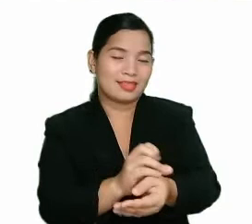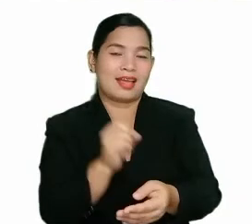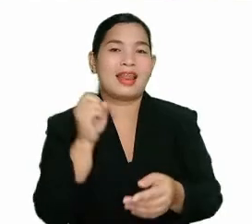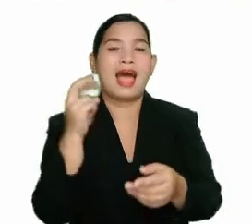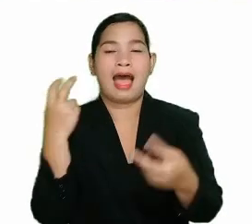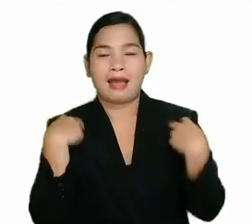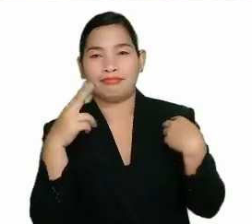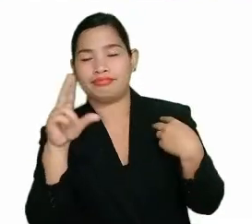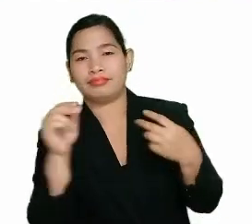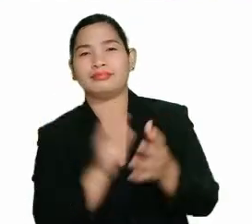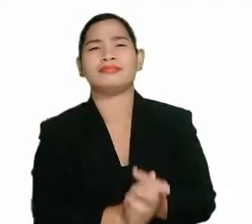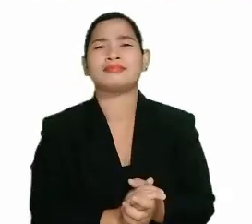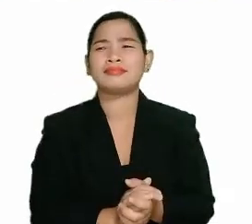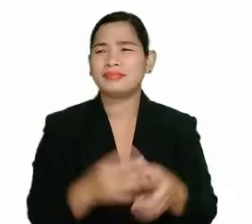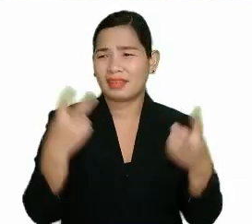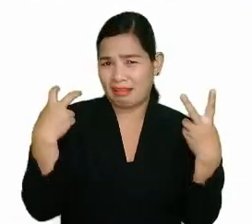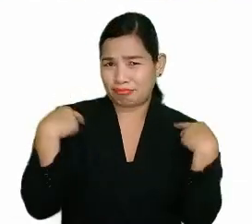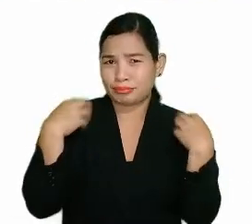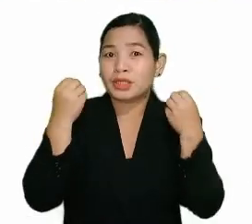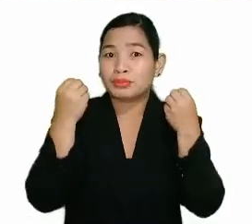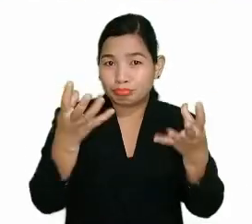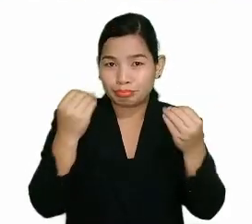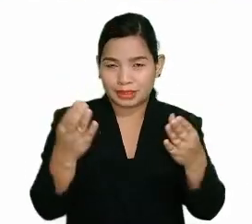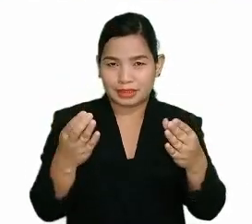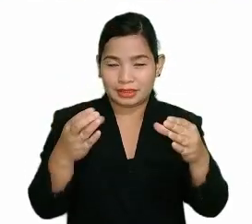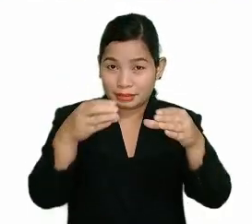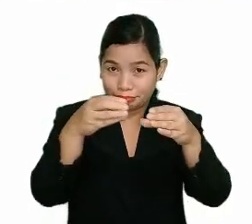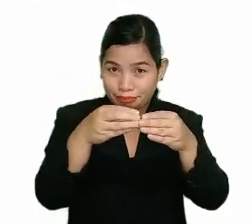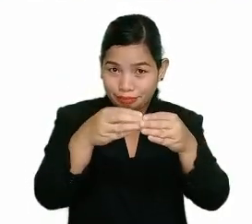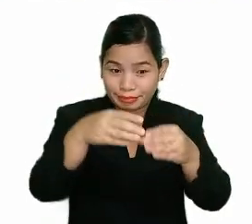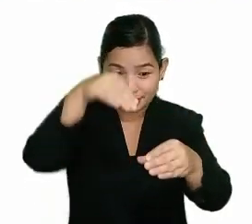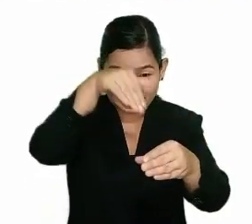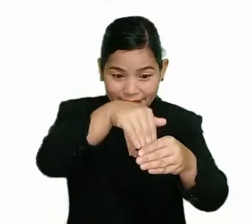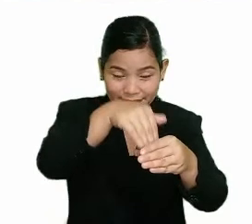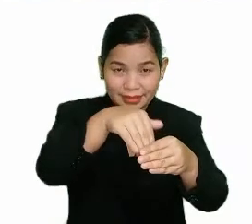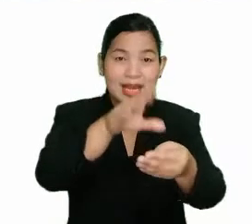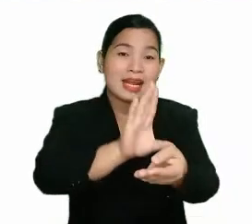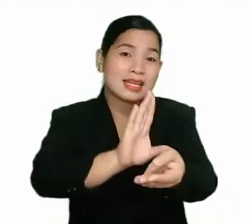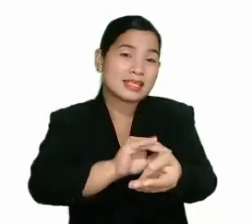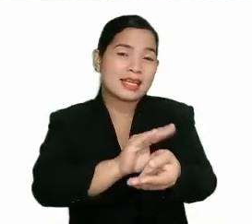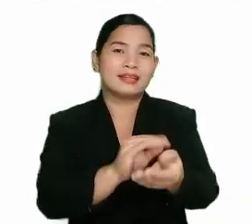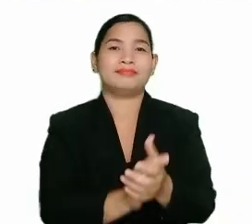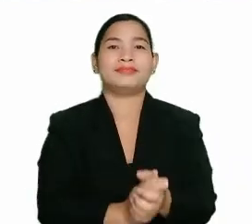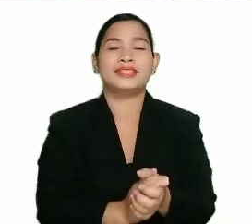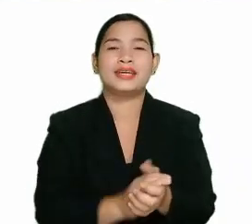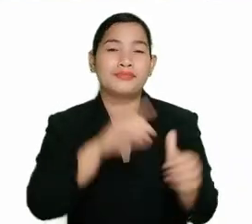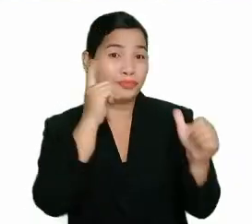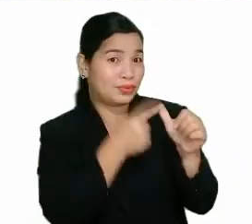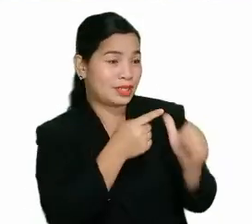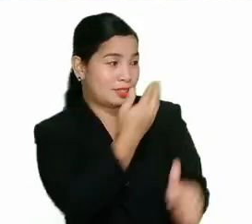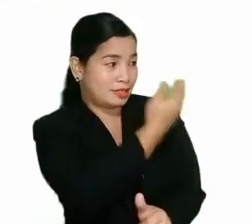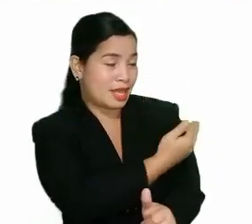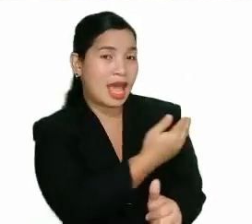There are a lot of organelles, starting from the nucleus. Nucleus, or the control center of the